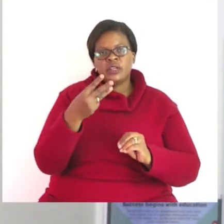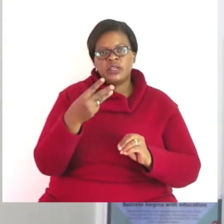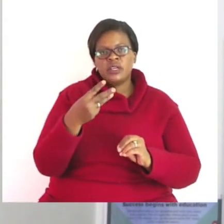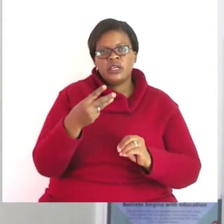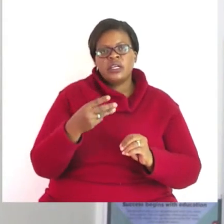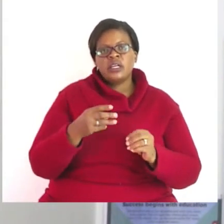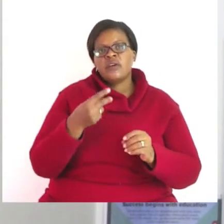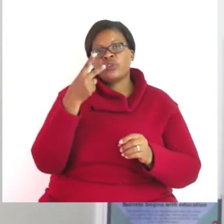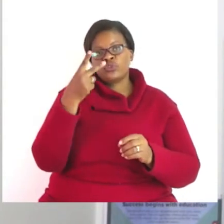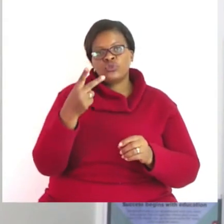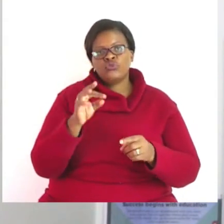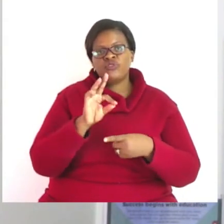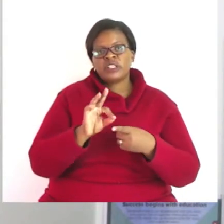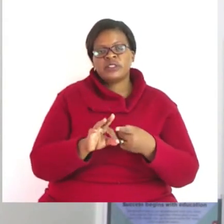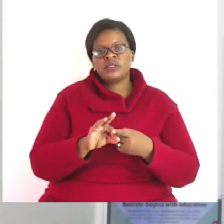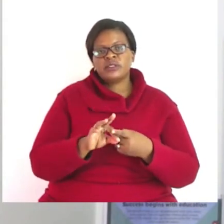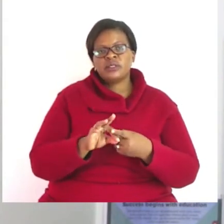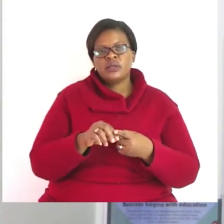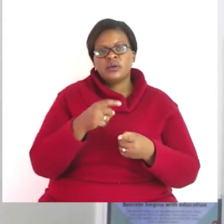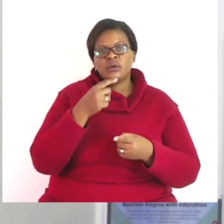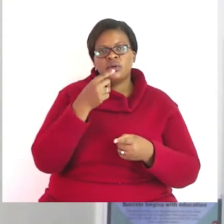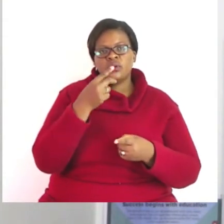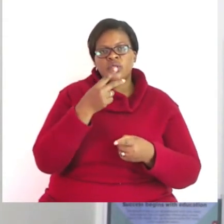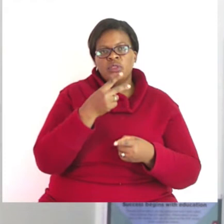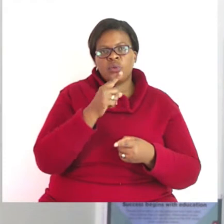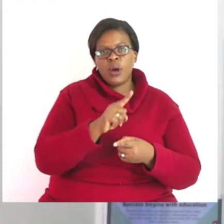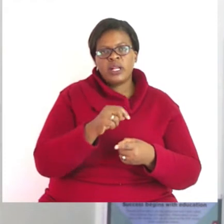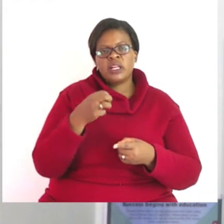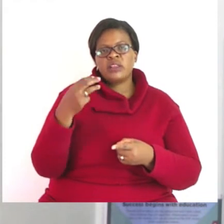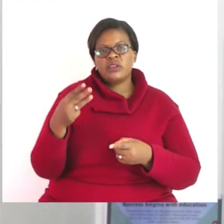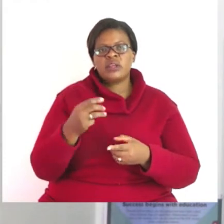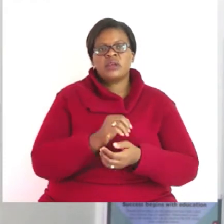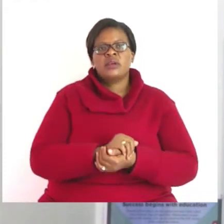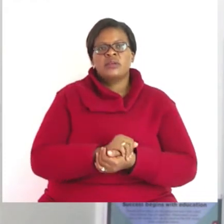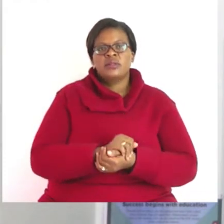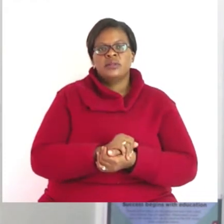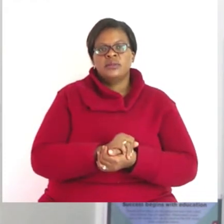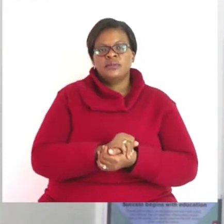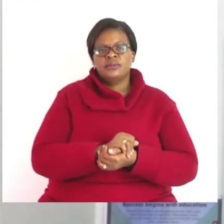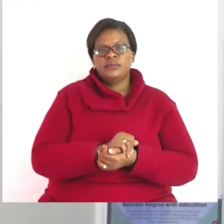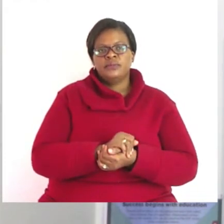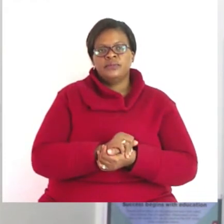3 has got two factors, so 3 is a prime factor of 12.